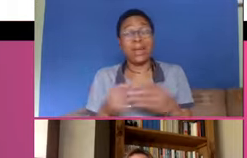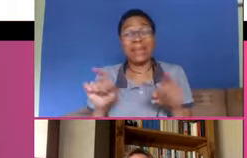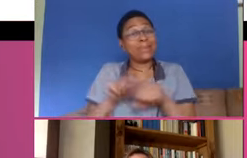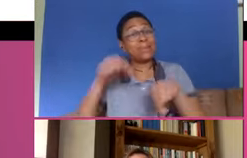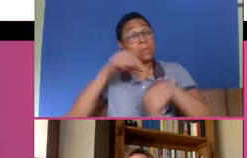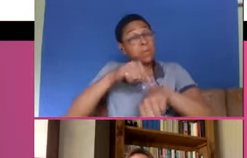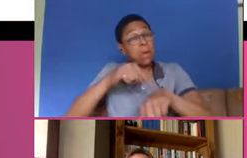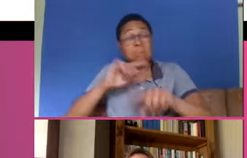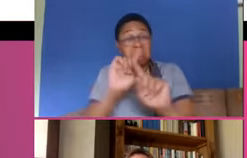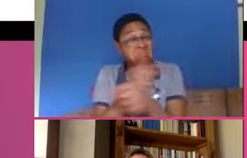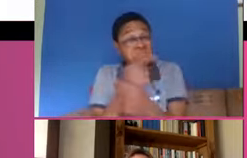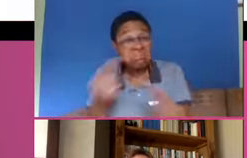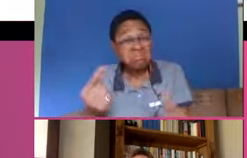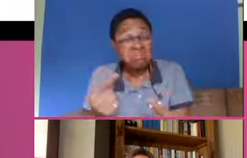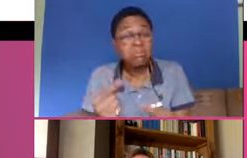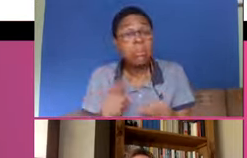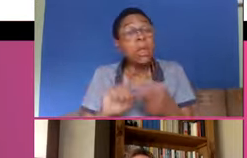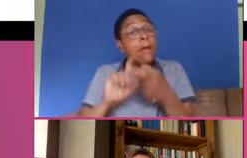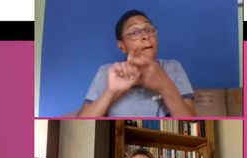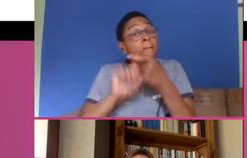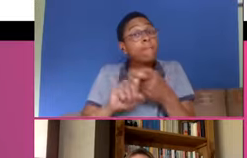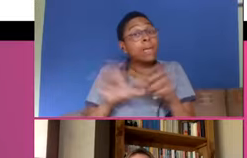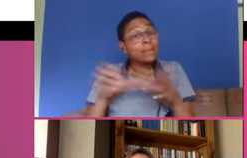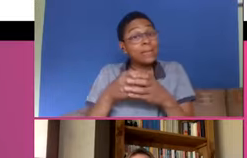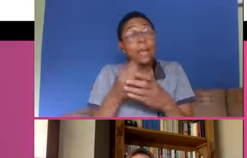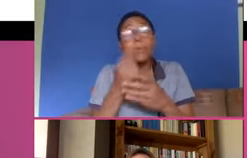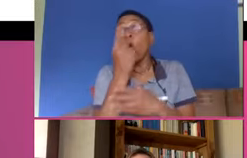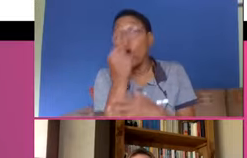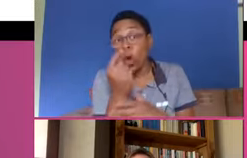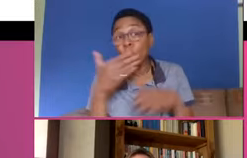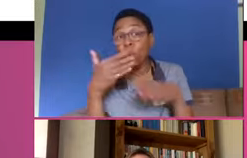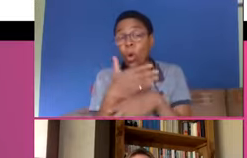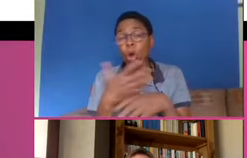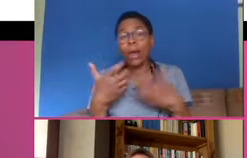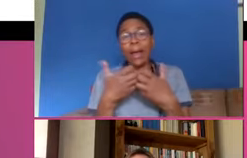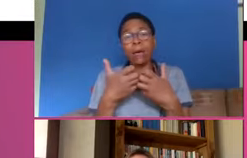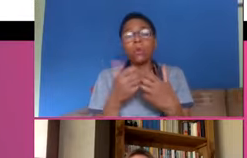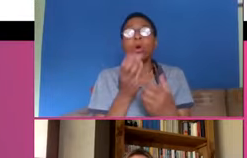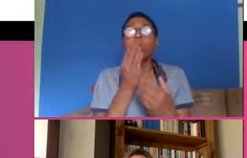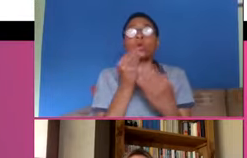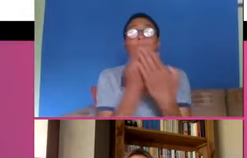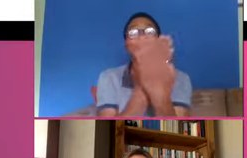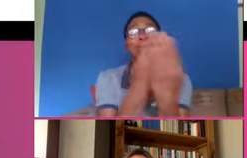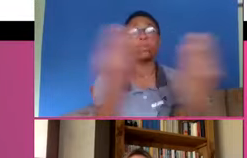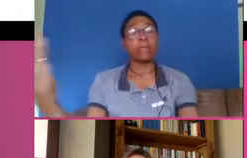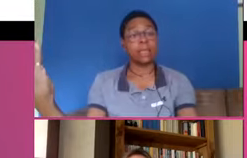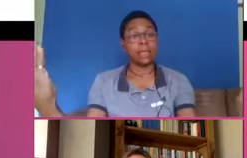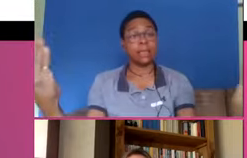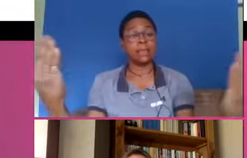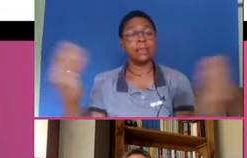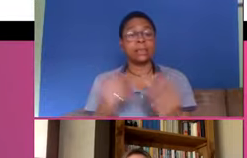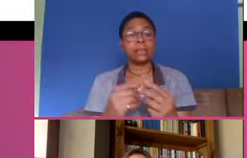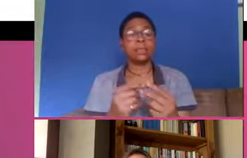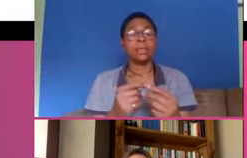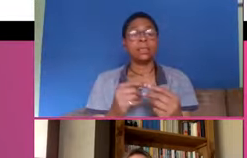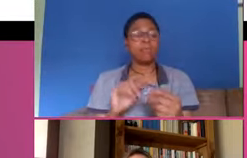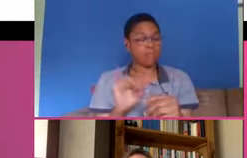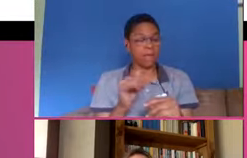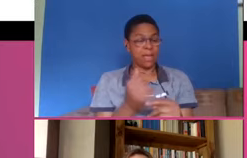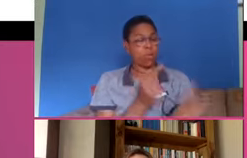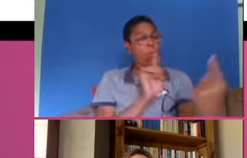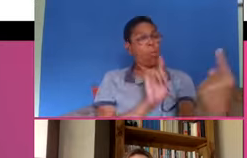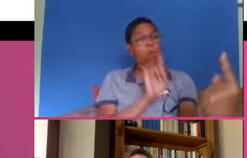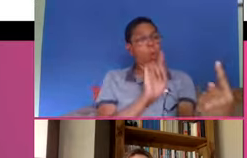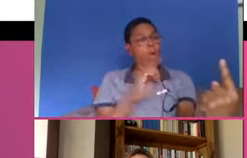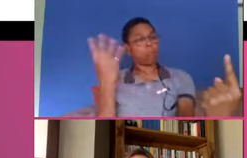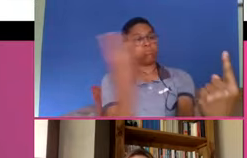Fixed teams could be operated as follows, using screens where feasible to separate individuals or fixed teams from each